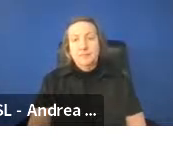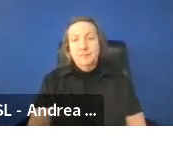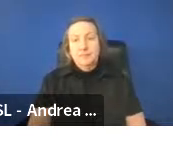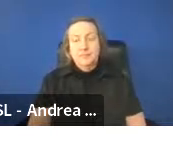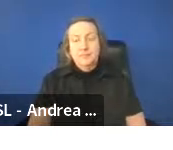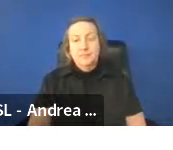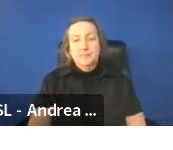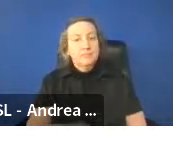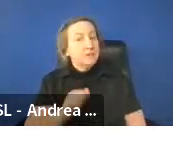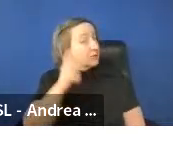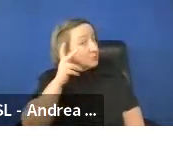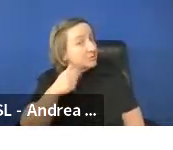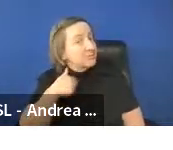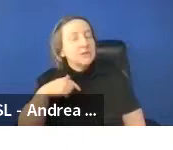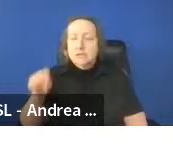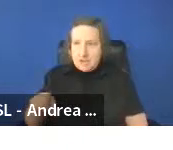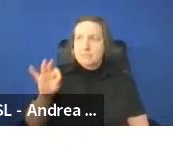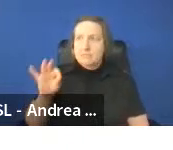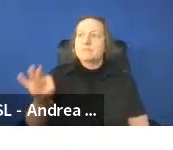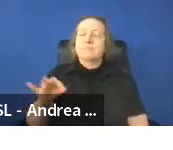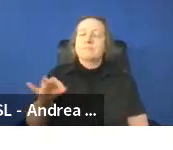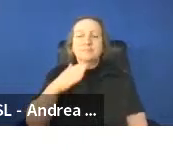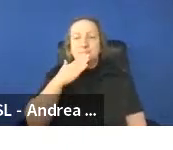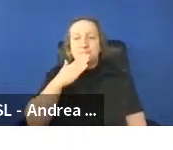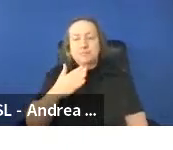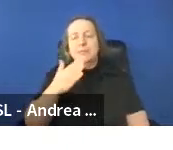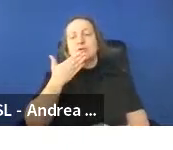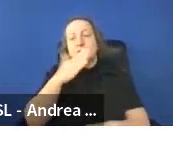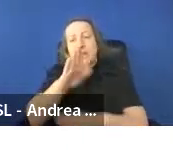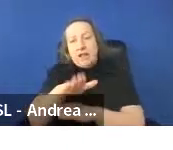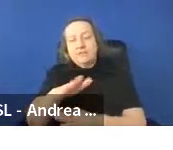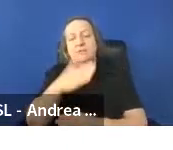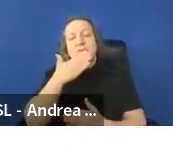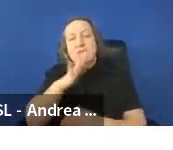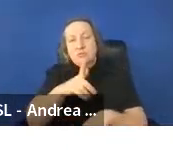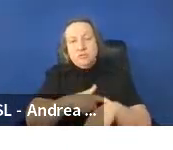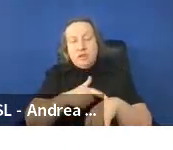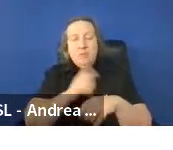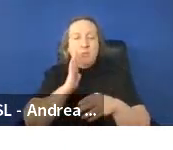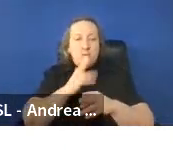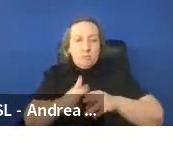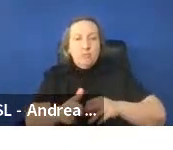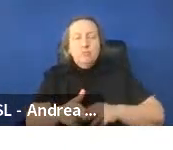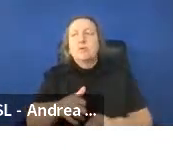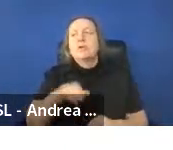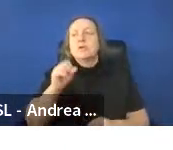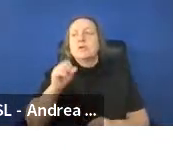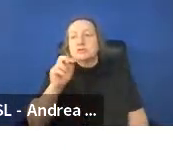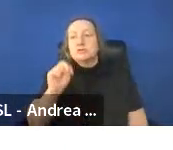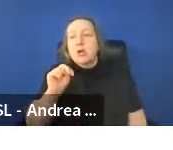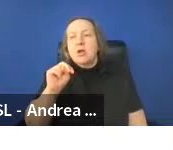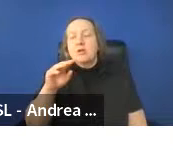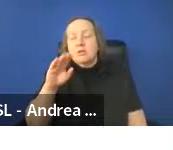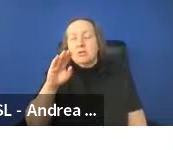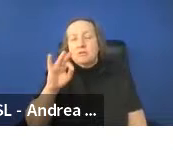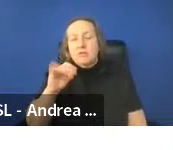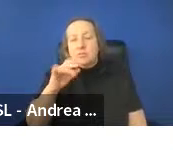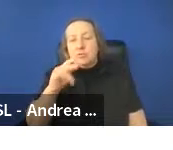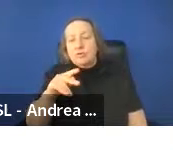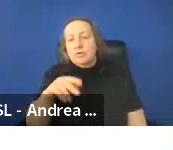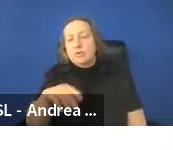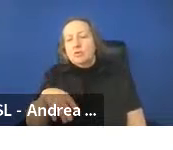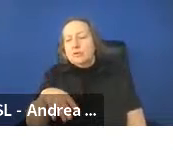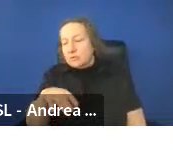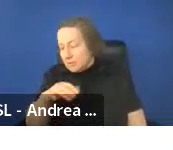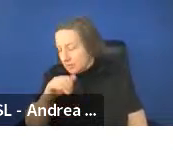Can you hear me? Yes, we can. Excellent. Okay, good afternoon. Thanks for your time. I'll be brief. Sean Philbrook, VP of Programs for the Business Leaders Group,